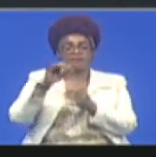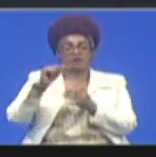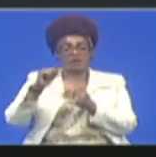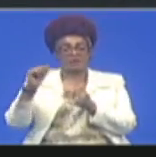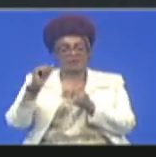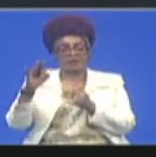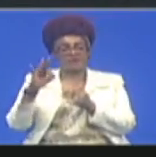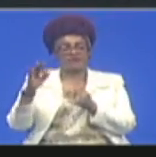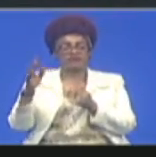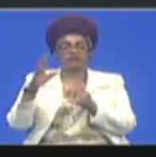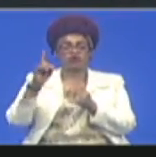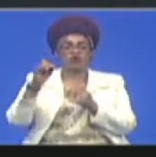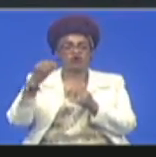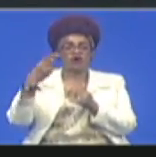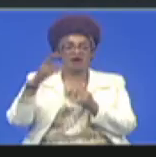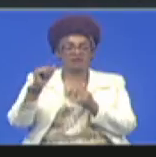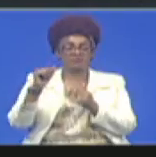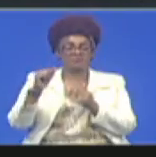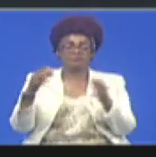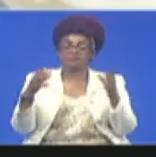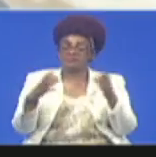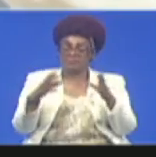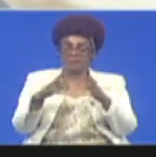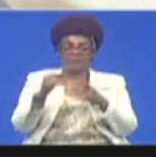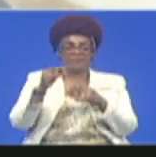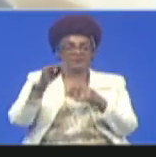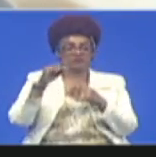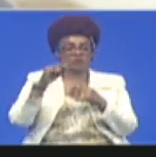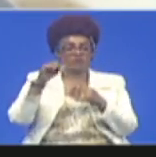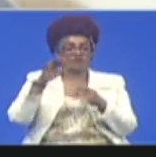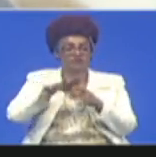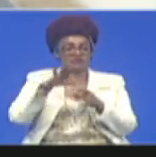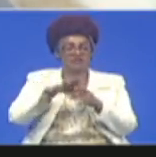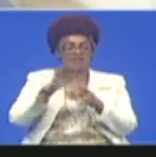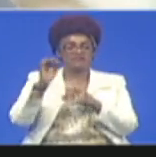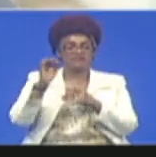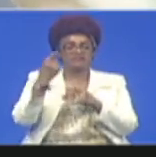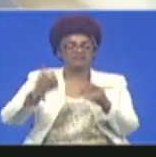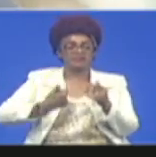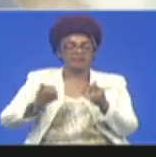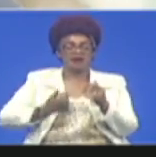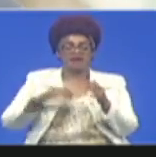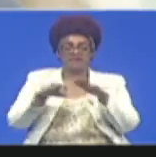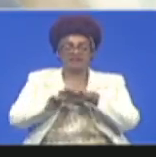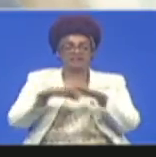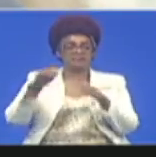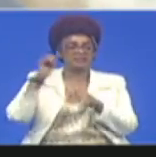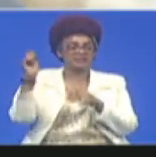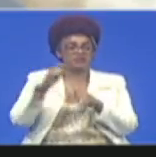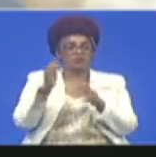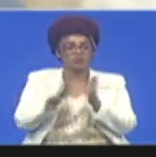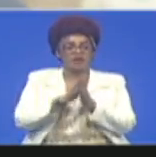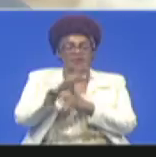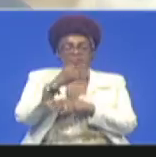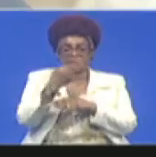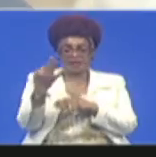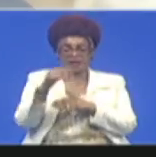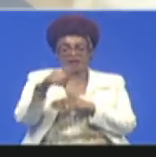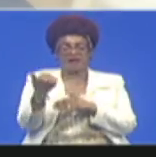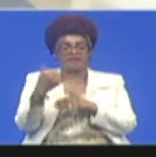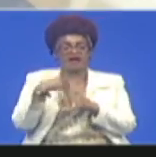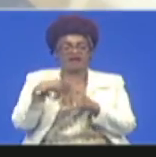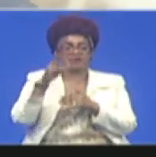Congress in Doha, Qatar. Ximena Restrepo was voted as the first female vice president, with the three other seats going to Sergi